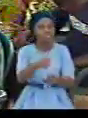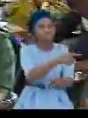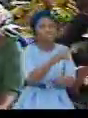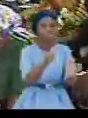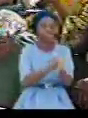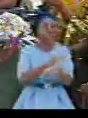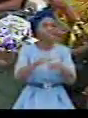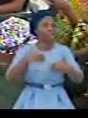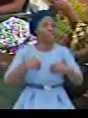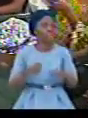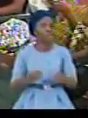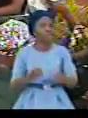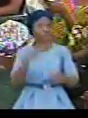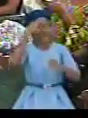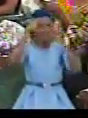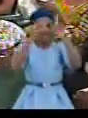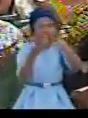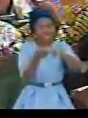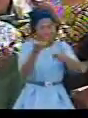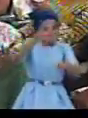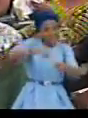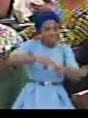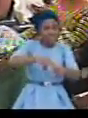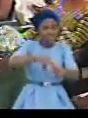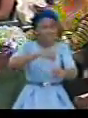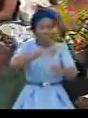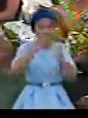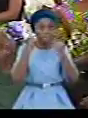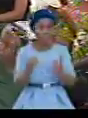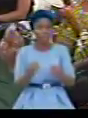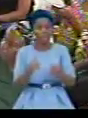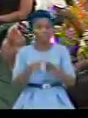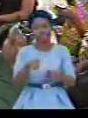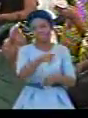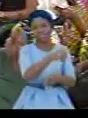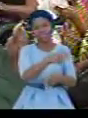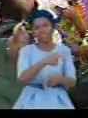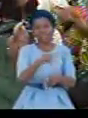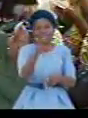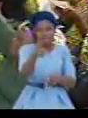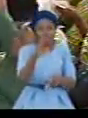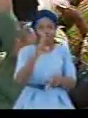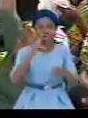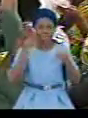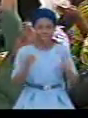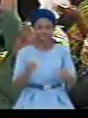increases strength. Somebody there, I say you are strong.